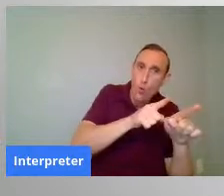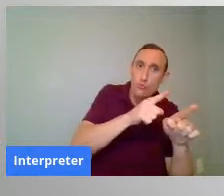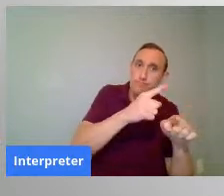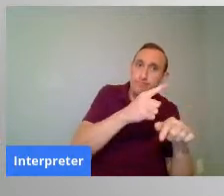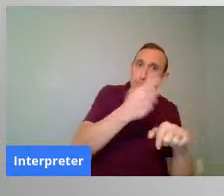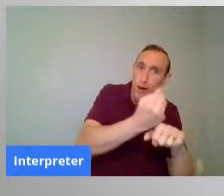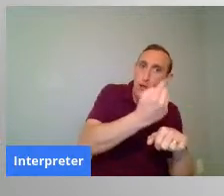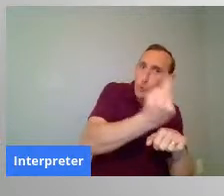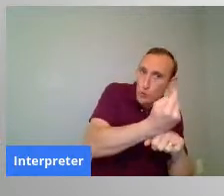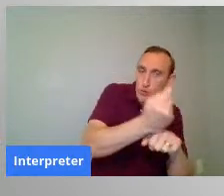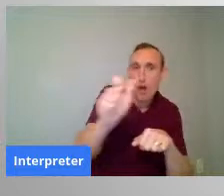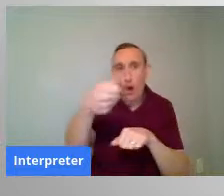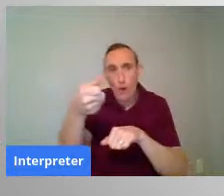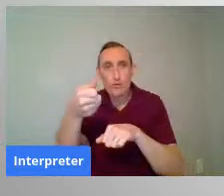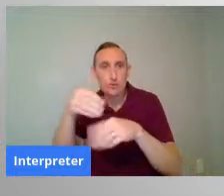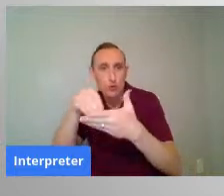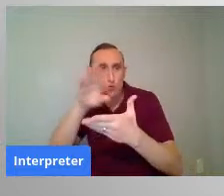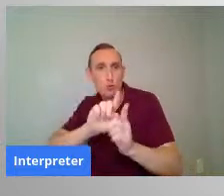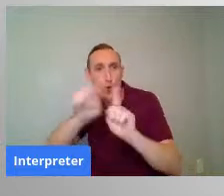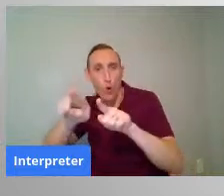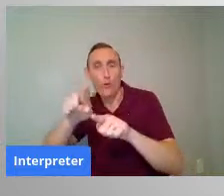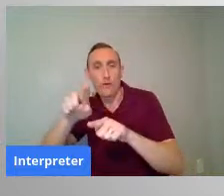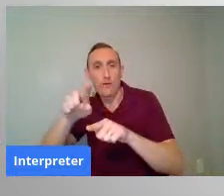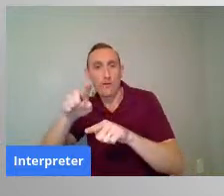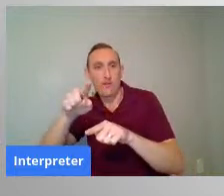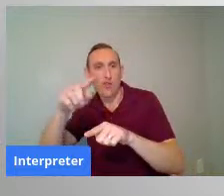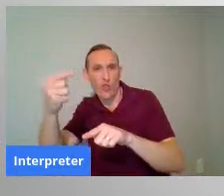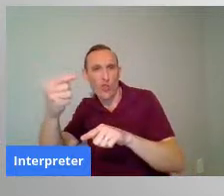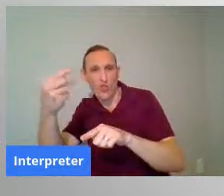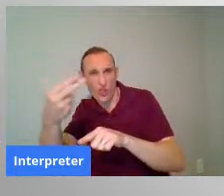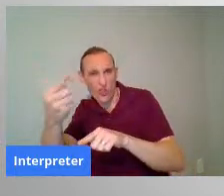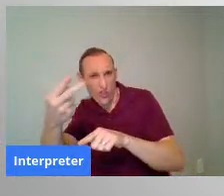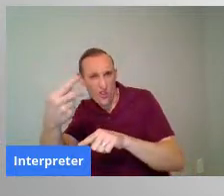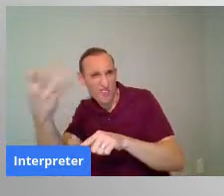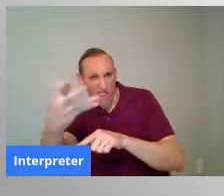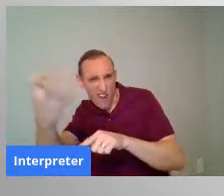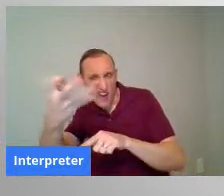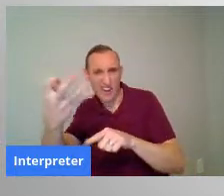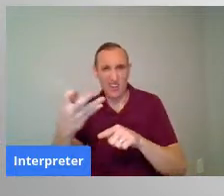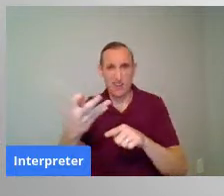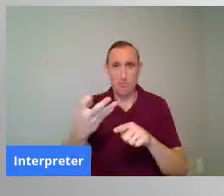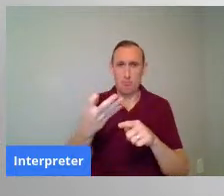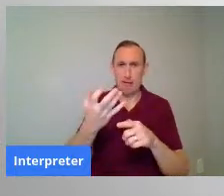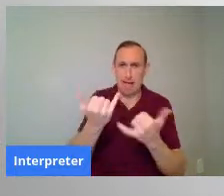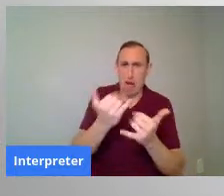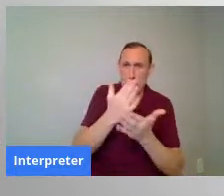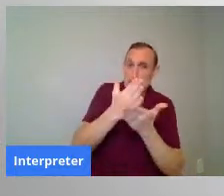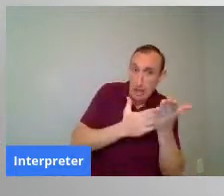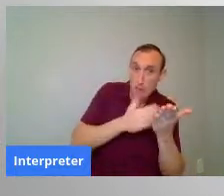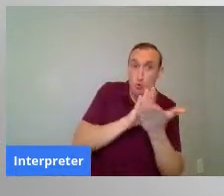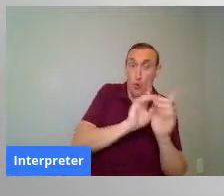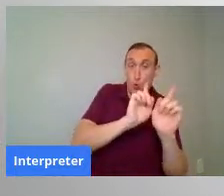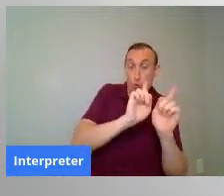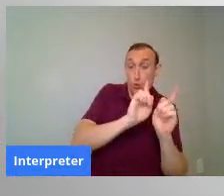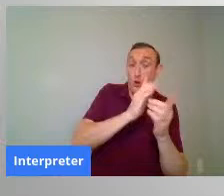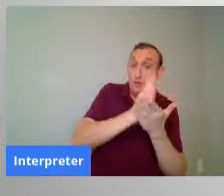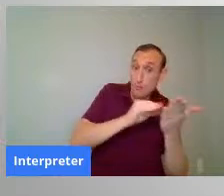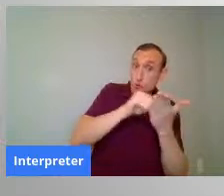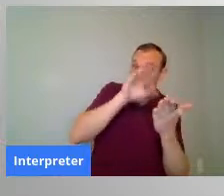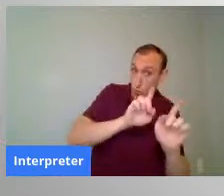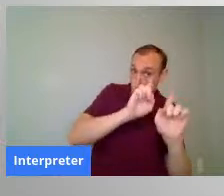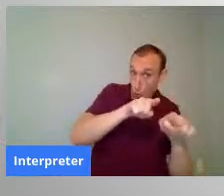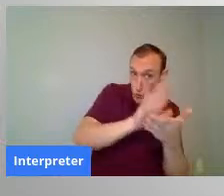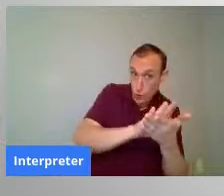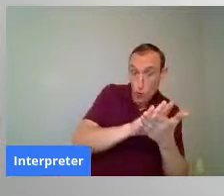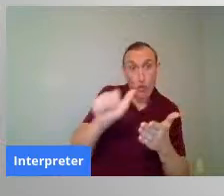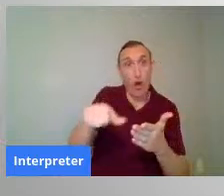So I don't know, I just kind of feeling like I got to keep pushing back on this. I think too, though, that, the truth